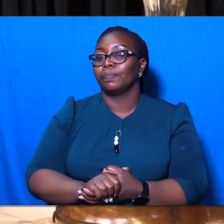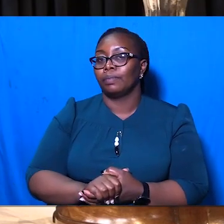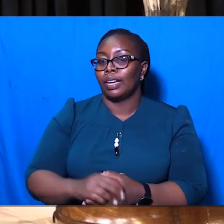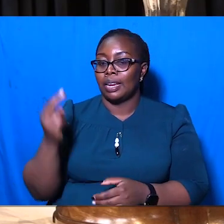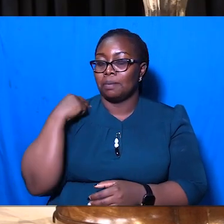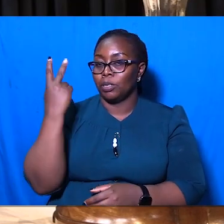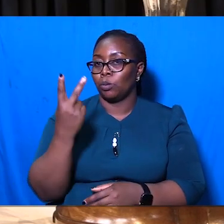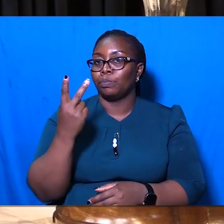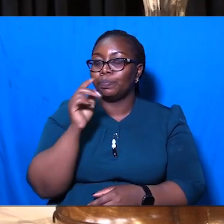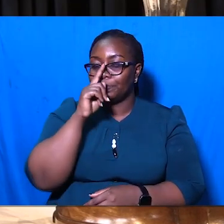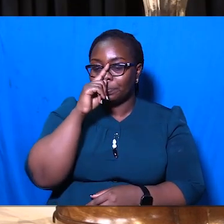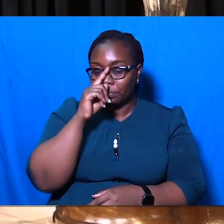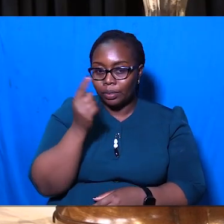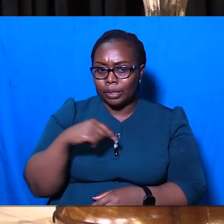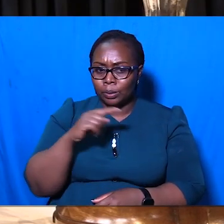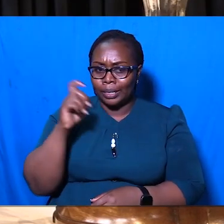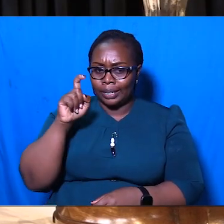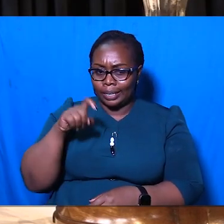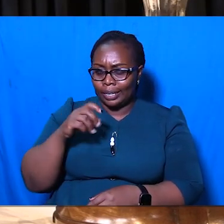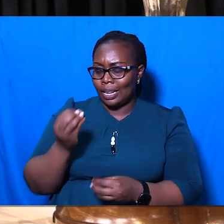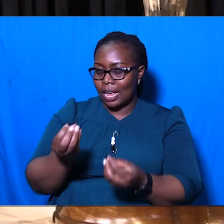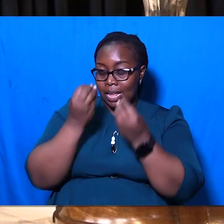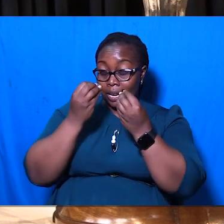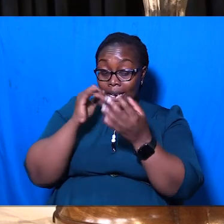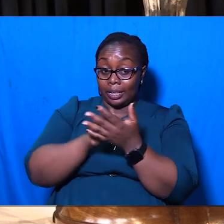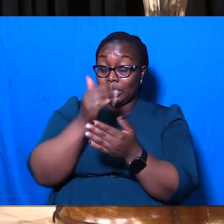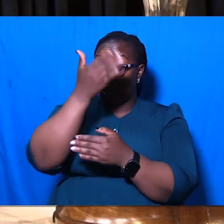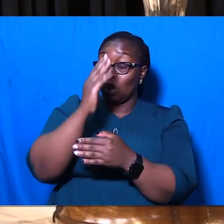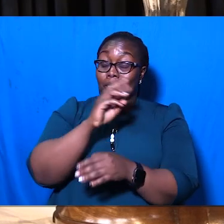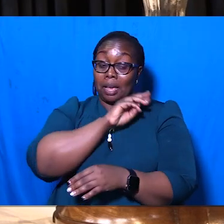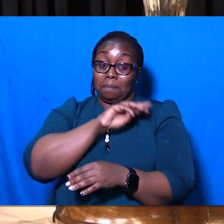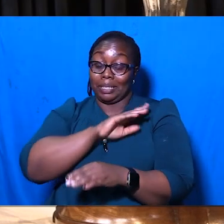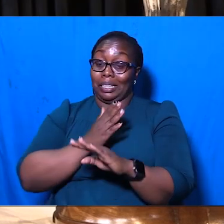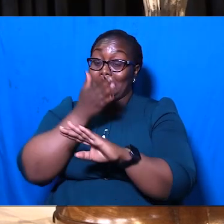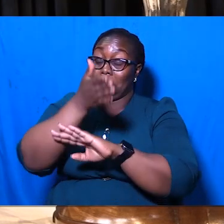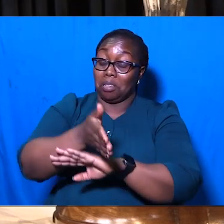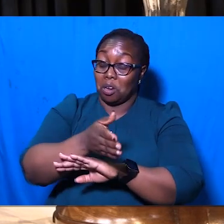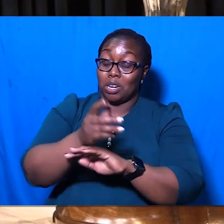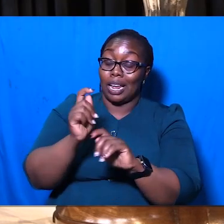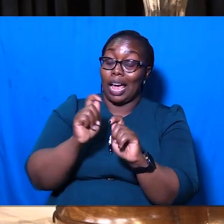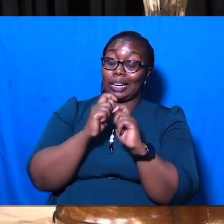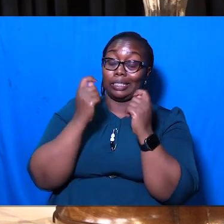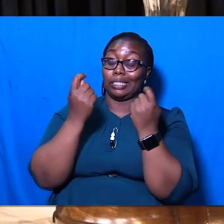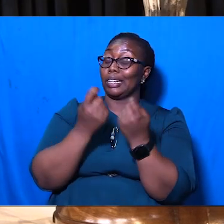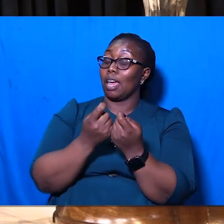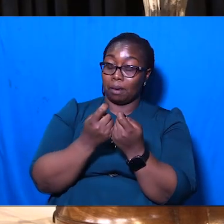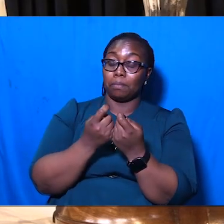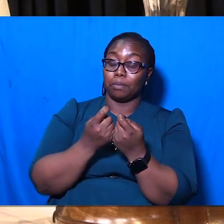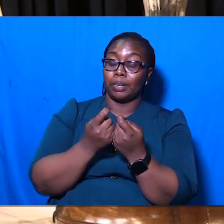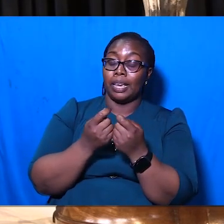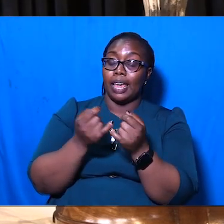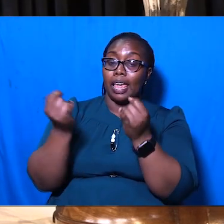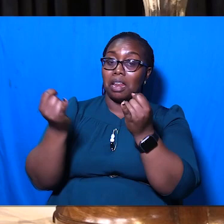So number two, we also need to learn that God's mercy will extend beyond ethnic boundaries, inviting all to his